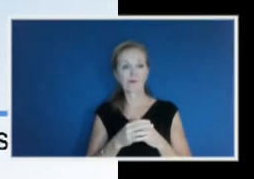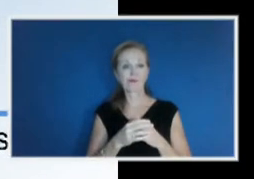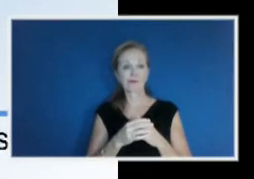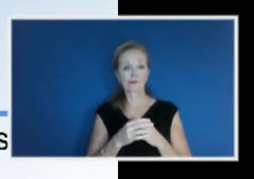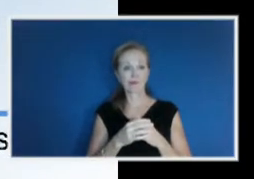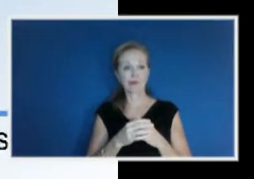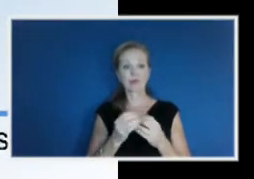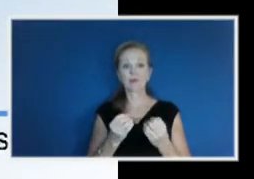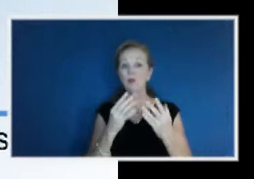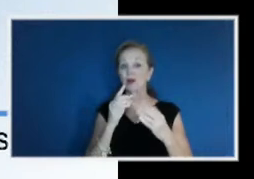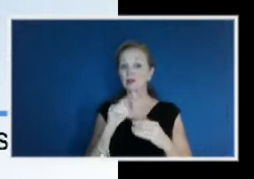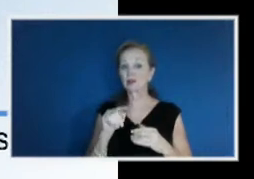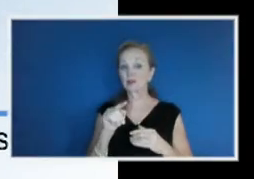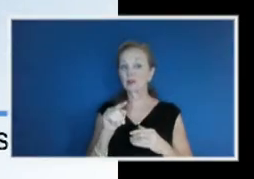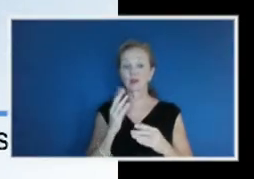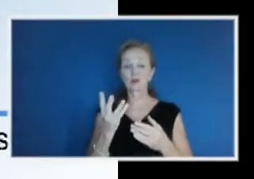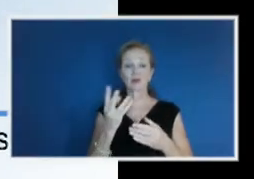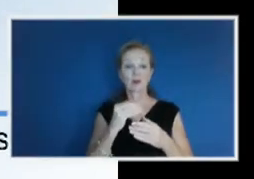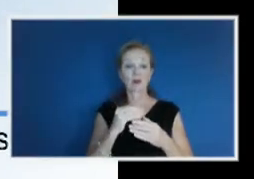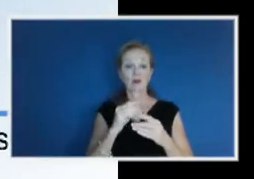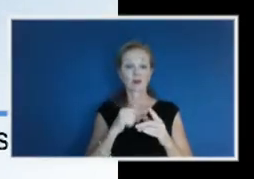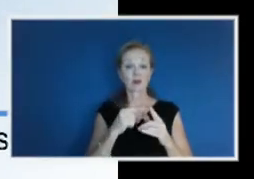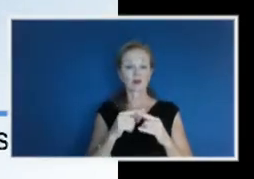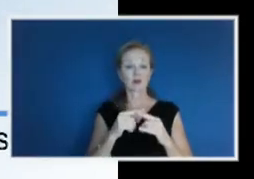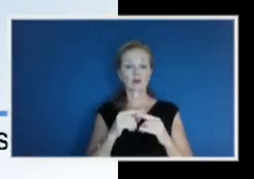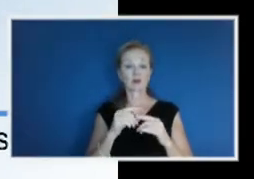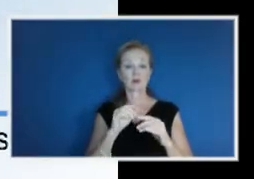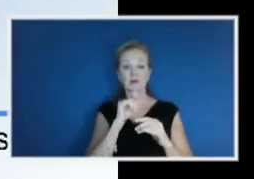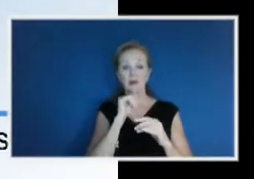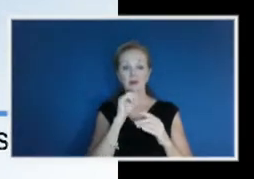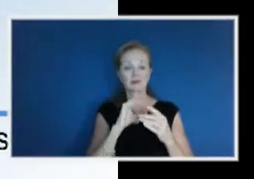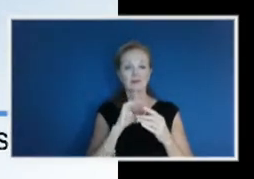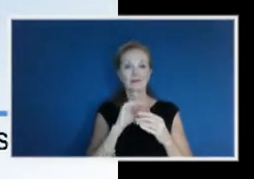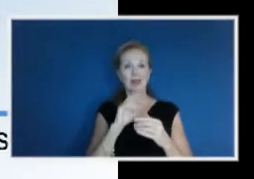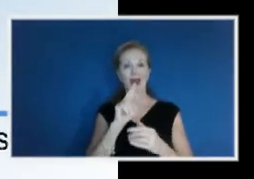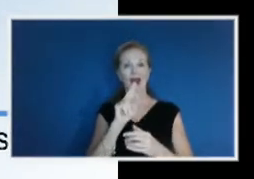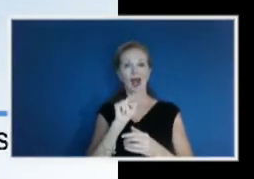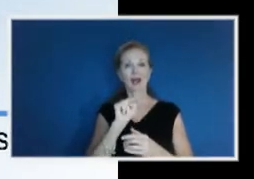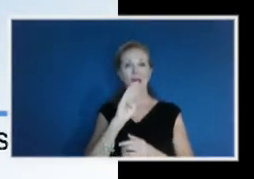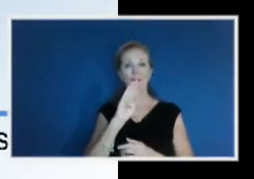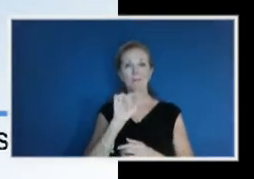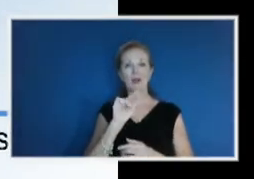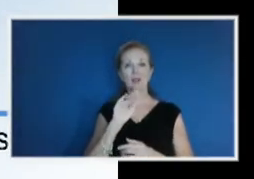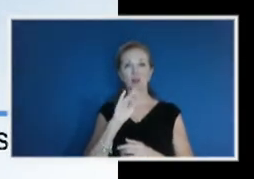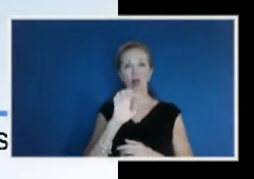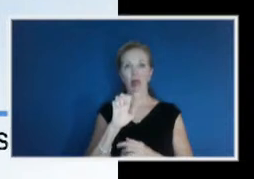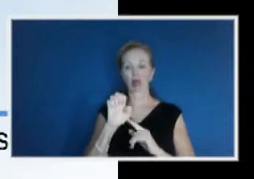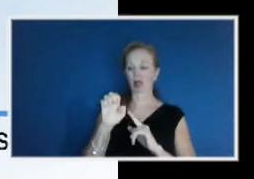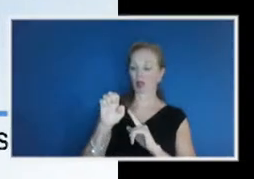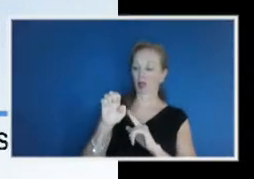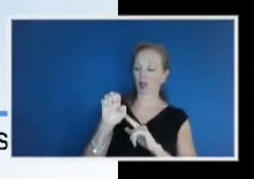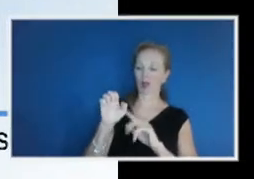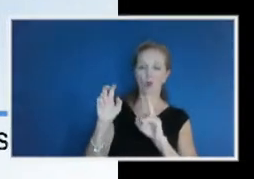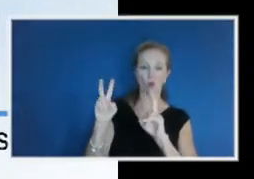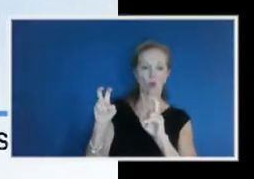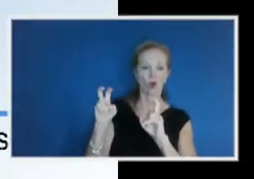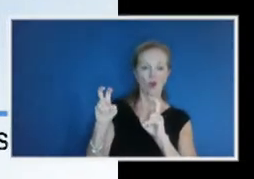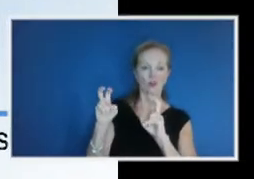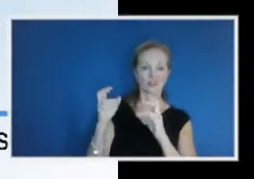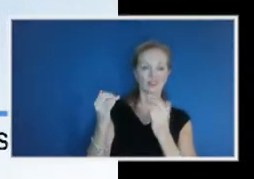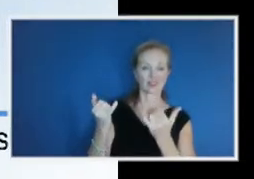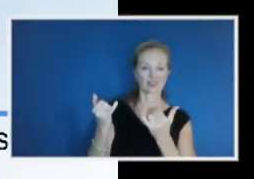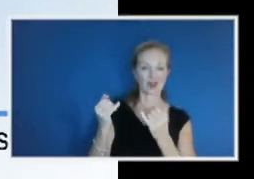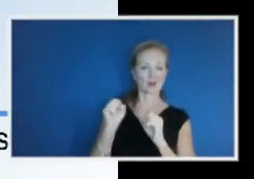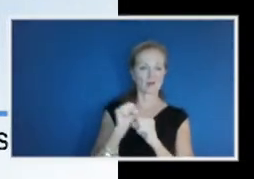Many of the participants suggested trying to unbundle, that's kind of the procurement term these days, or make